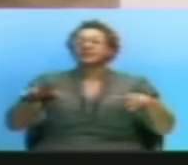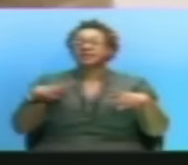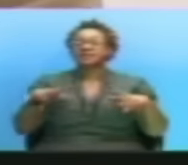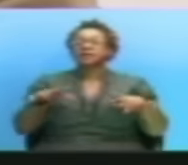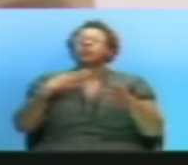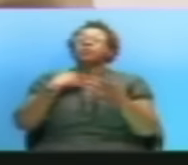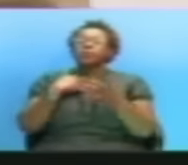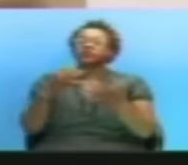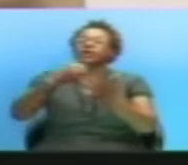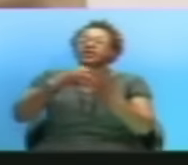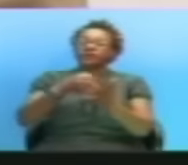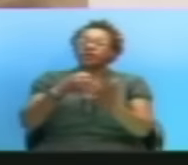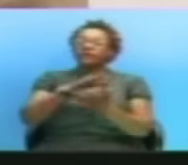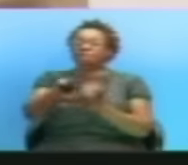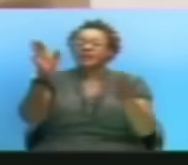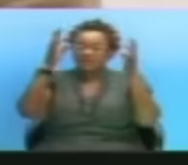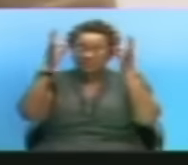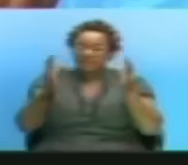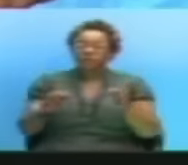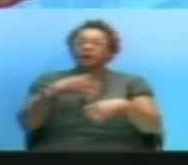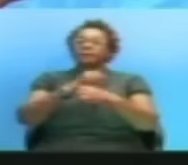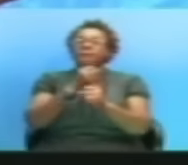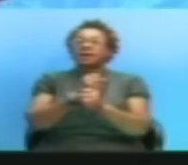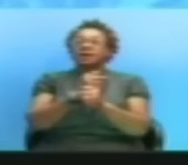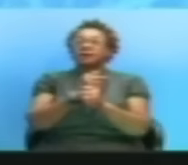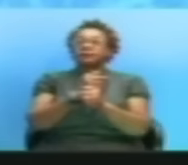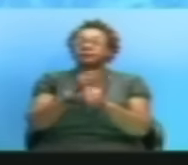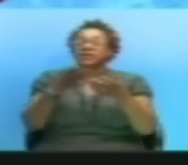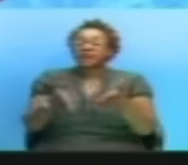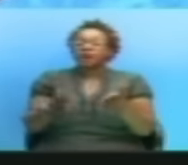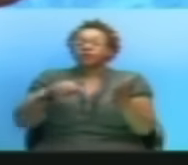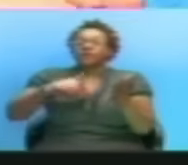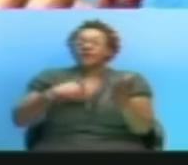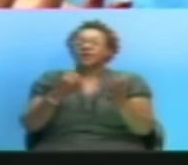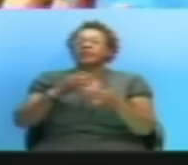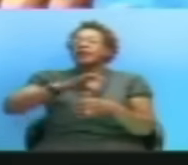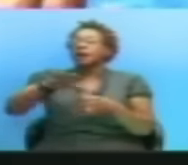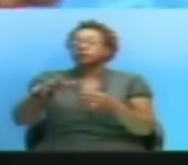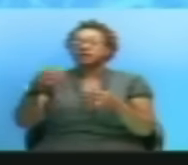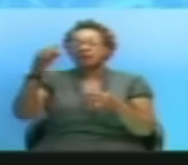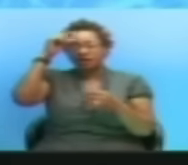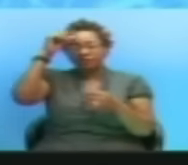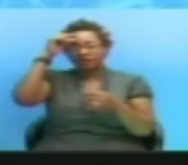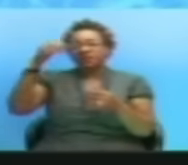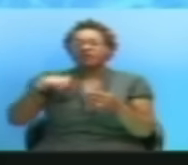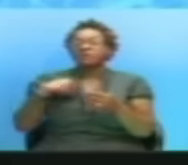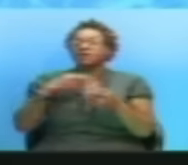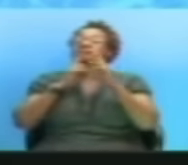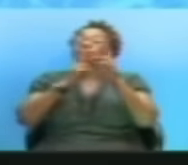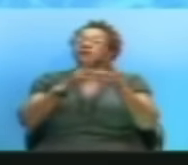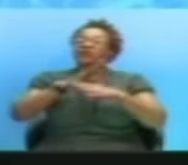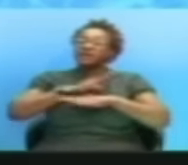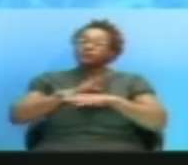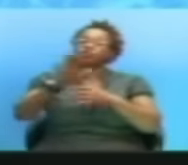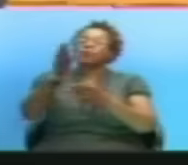We want to involve them in decision making. And Mr. Konchellah, do you feel the county government has been responsive enough to your petitions?